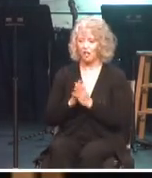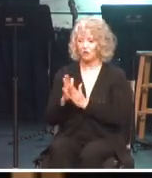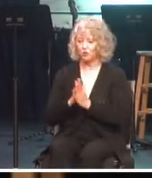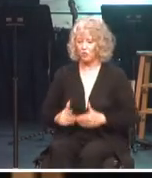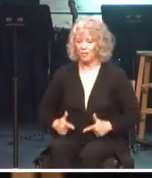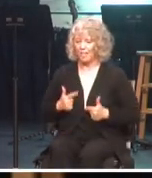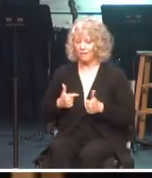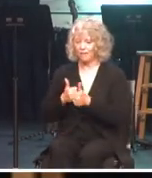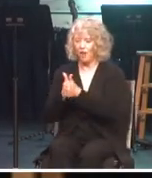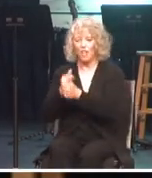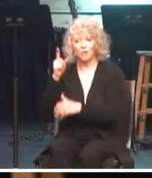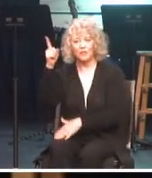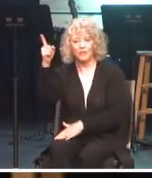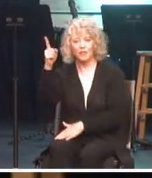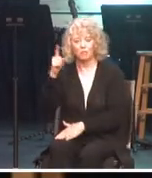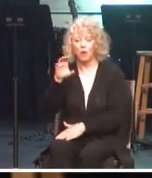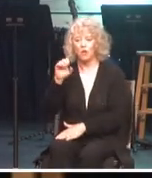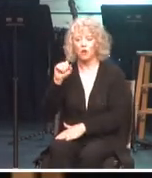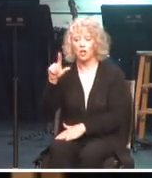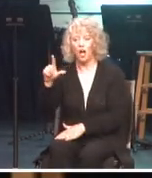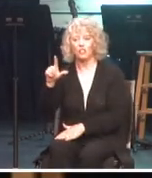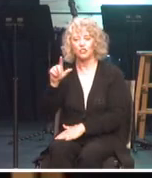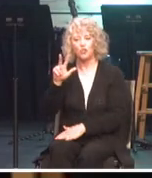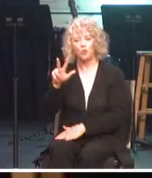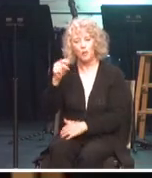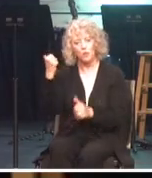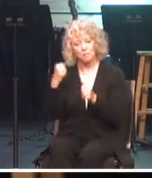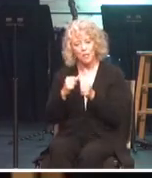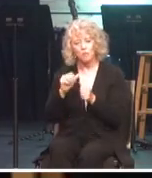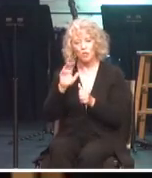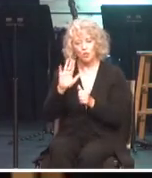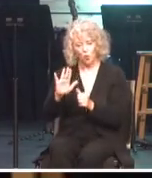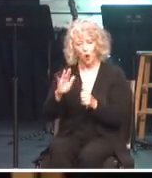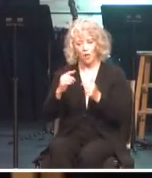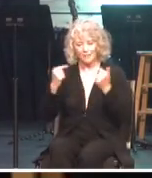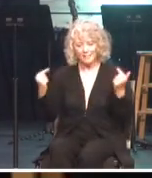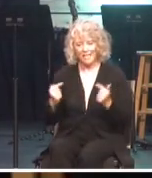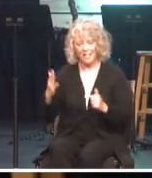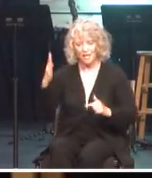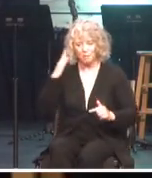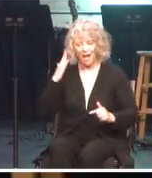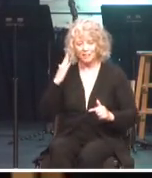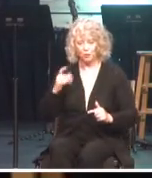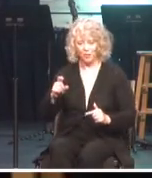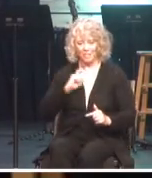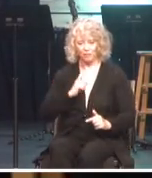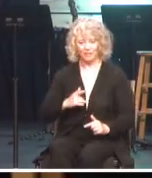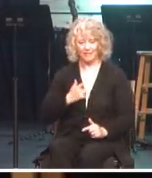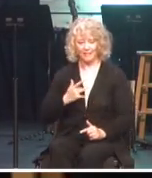Colossians 3, remembering our form of sinfulness leads to humility and unity.